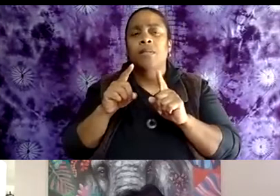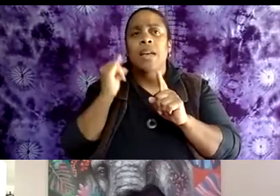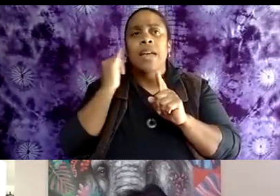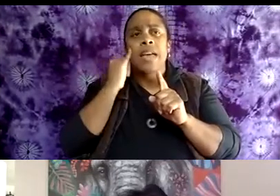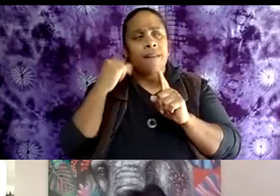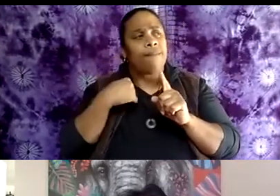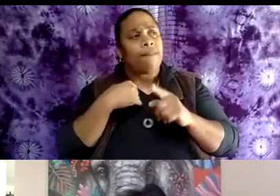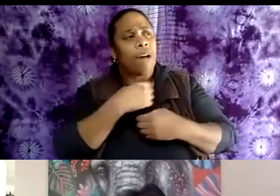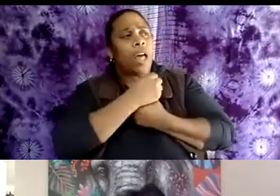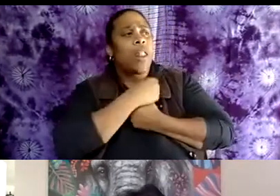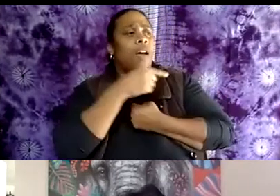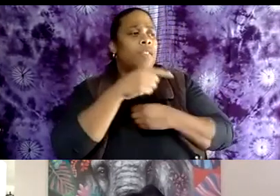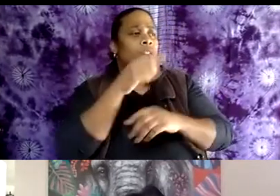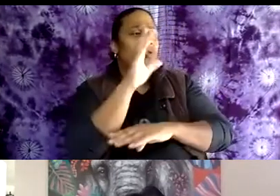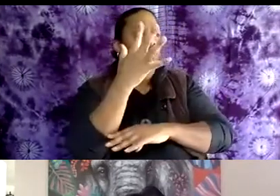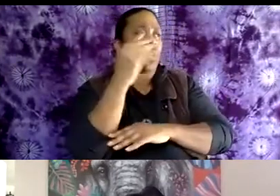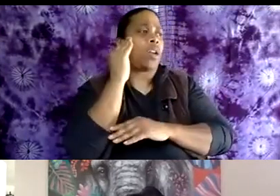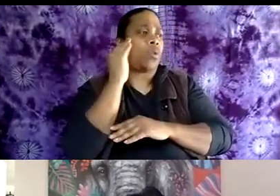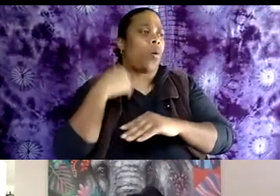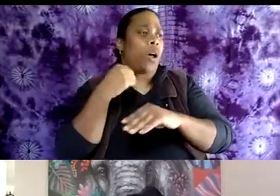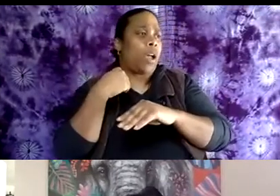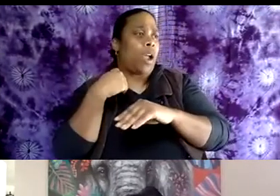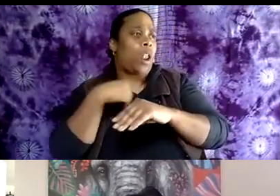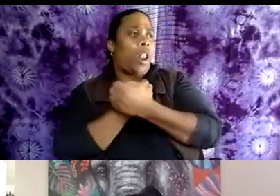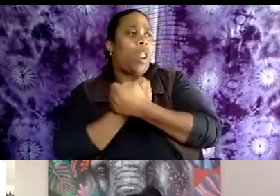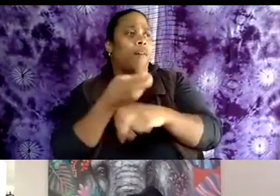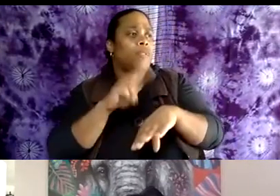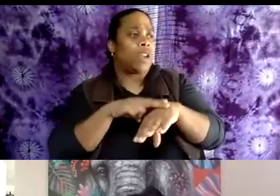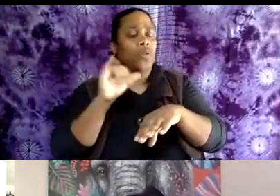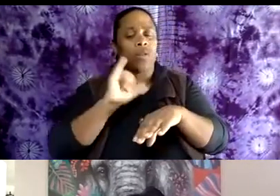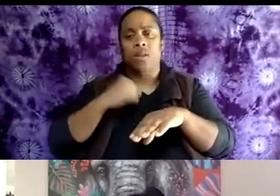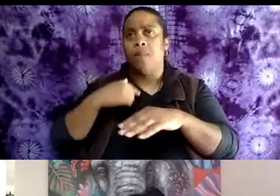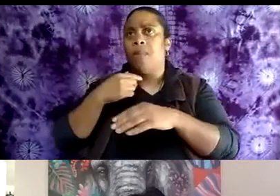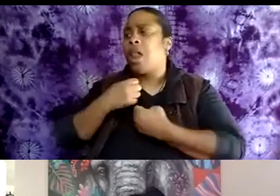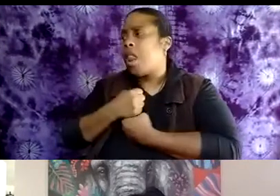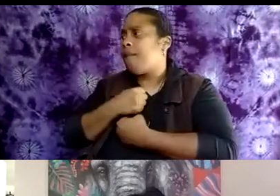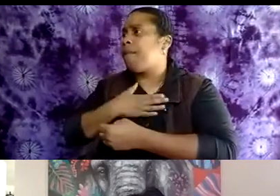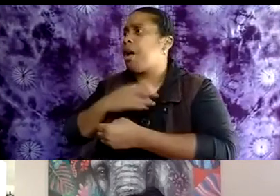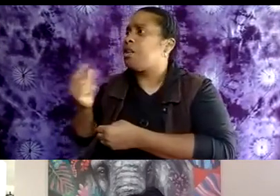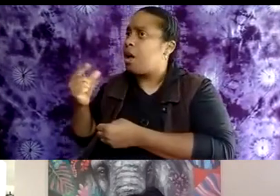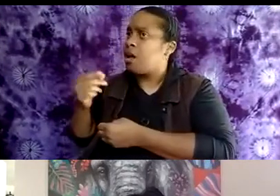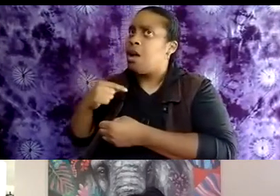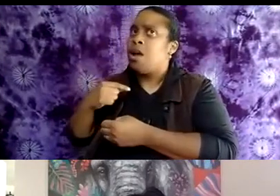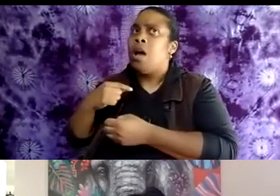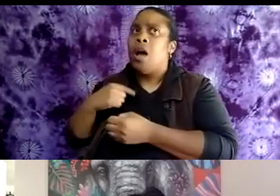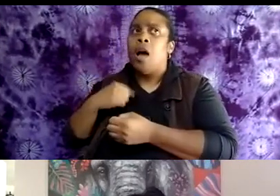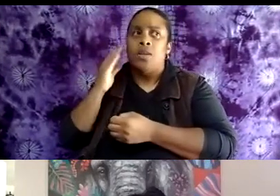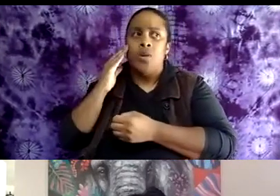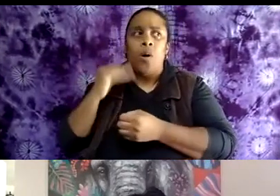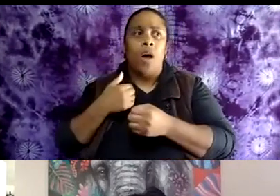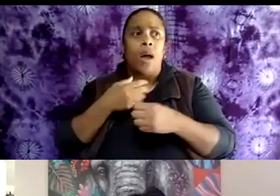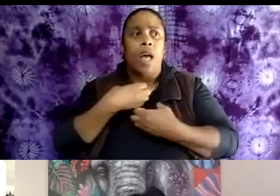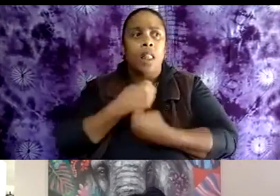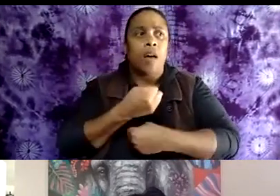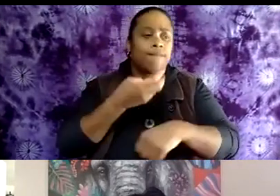I know I'm loving nature as much as if I love my dog. I know I'm loving nature as much as I love myself. I'm loving